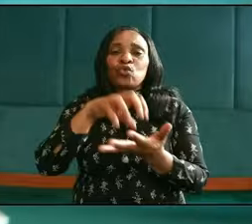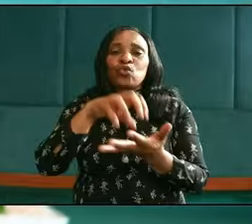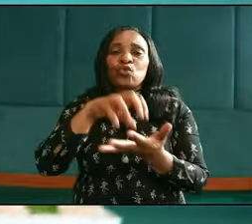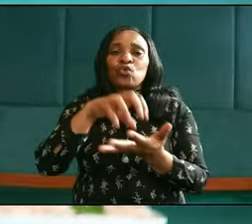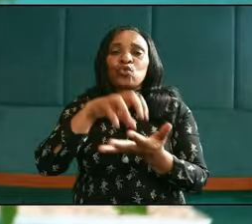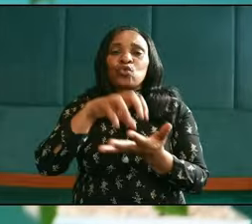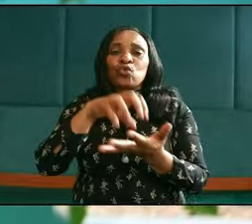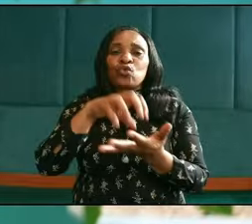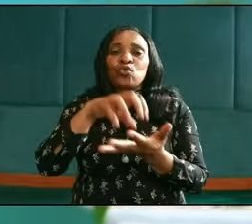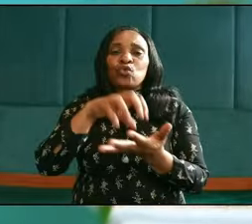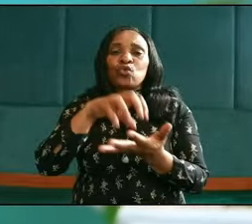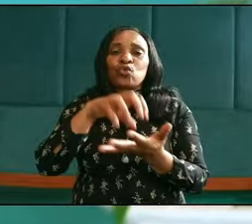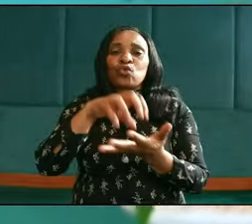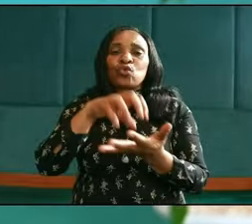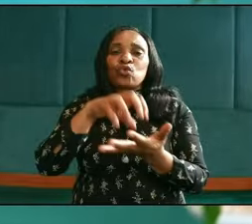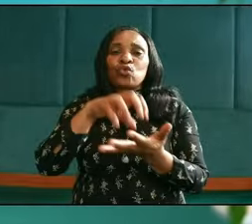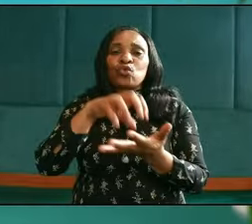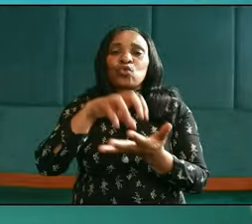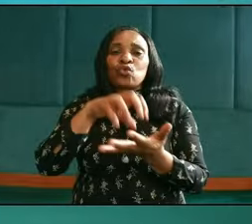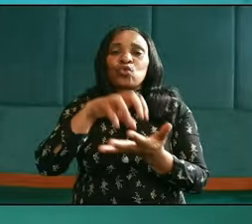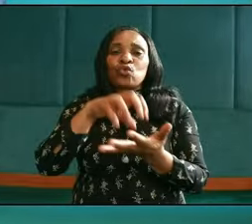And then he starts by saying,